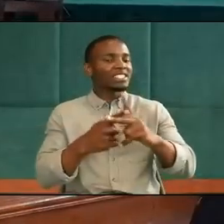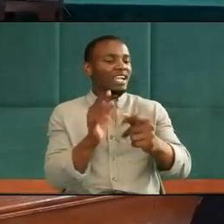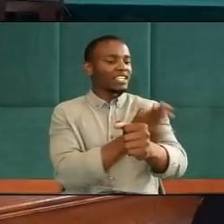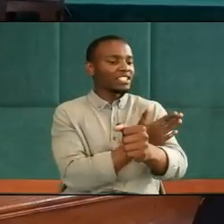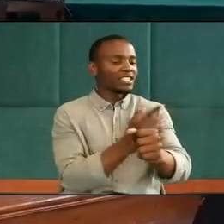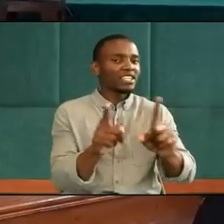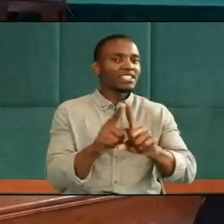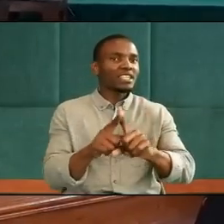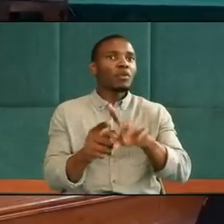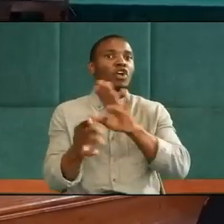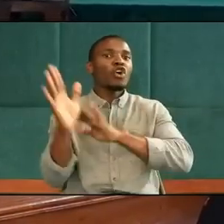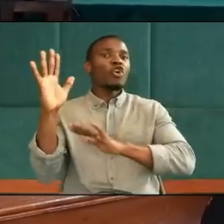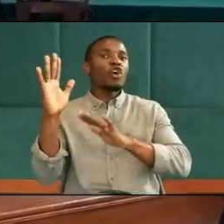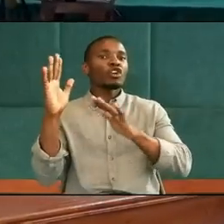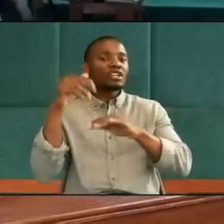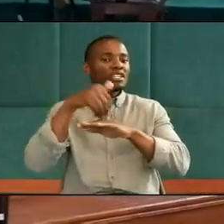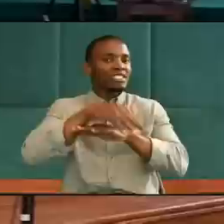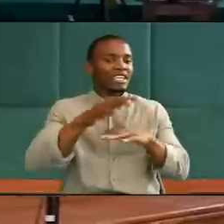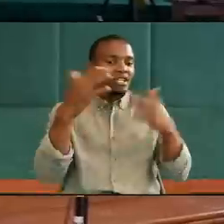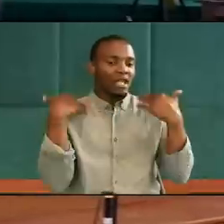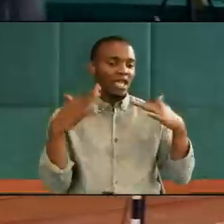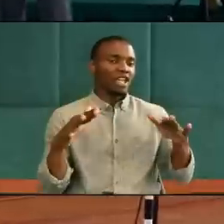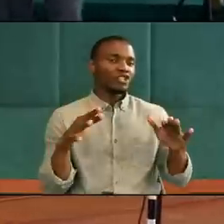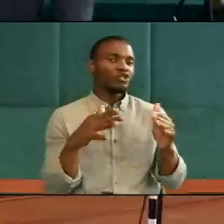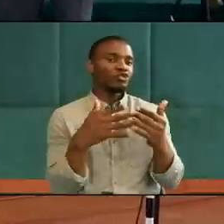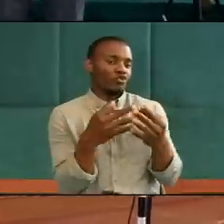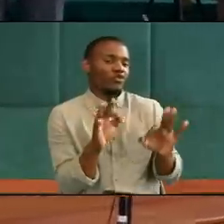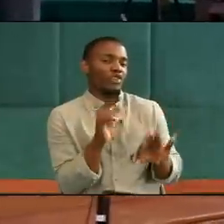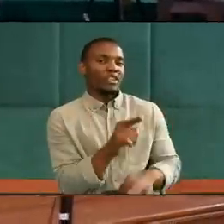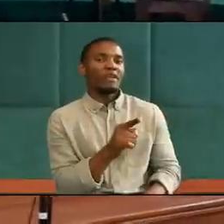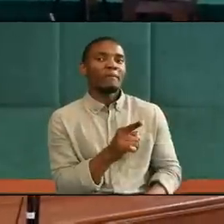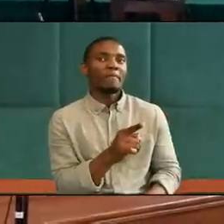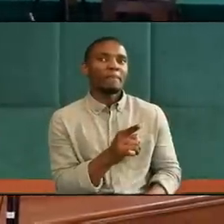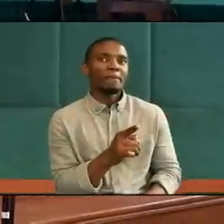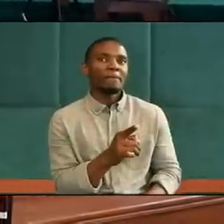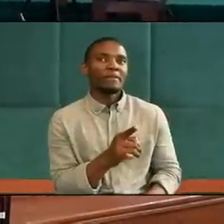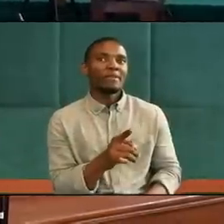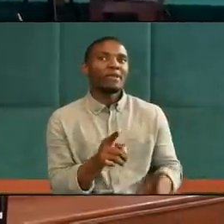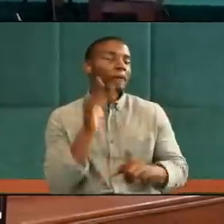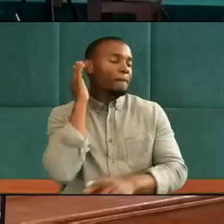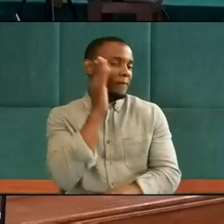an angel down to take him out. Hey, lead him out of prison. Peter!